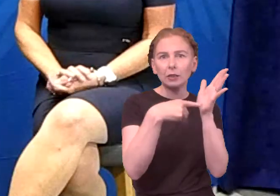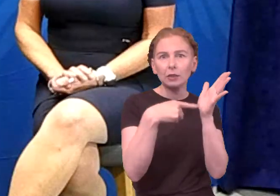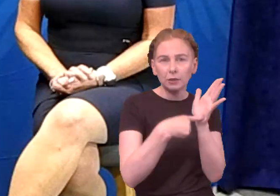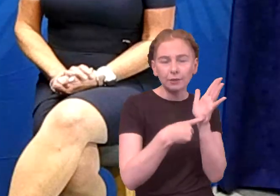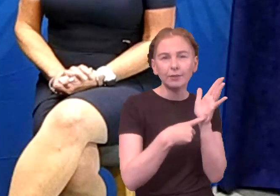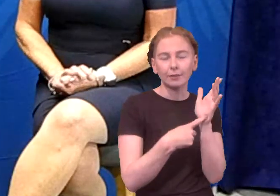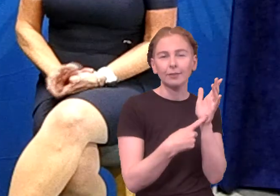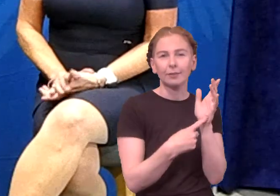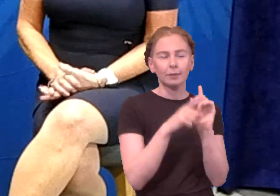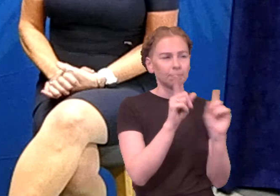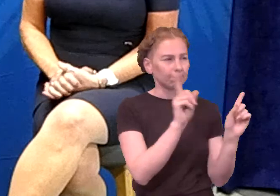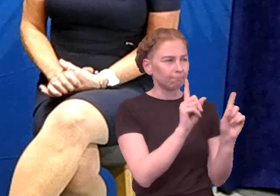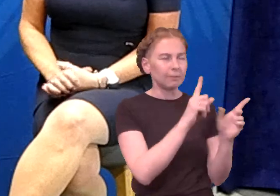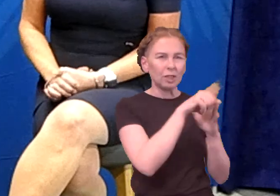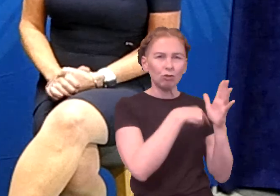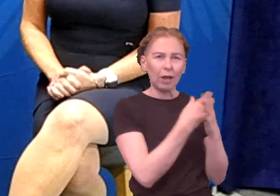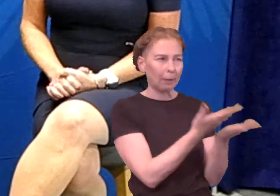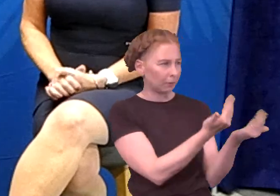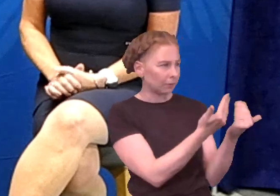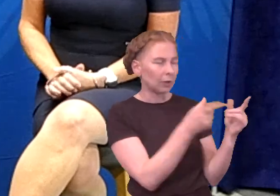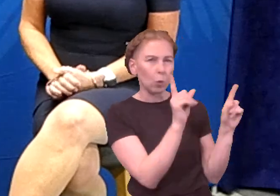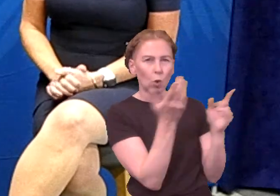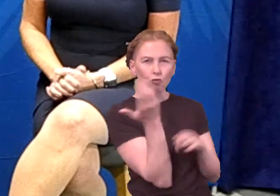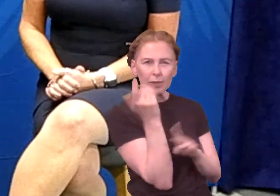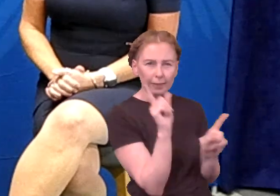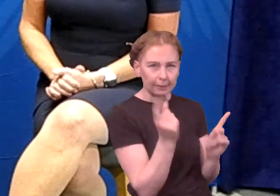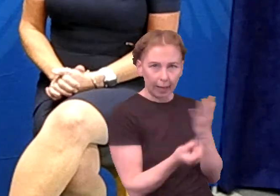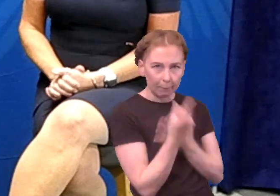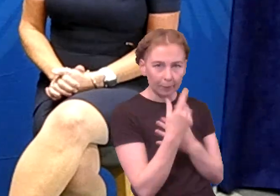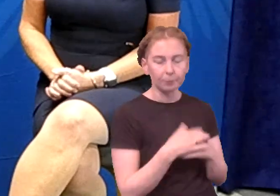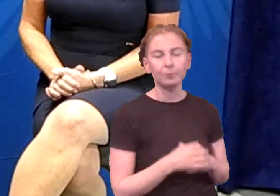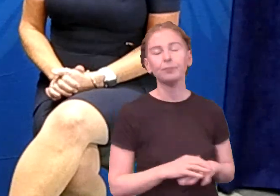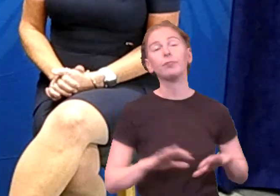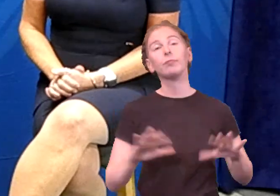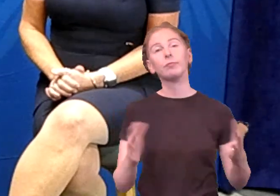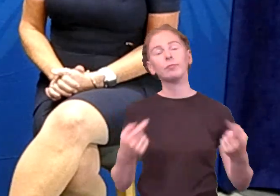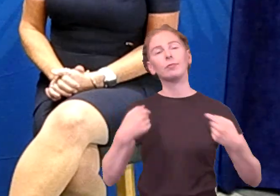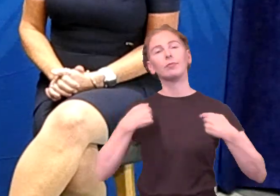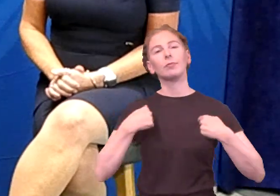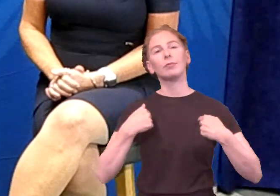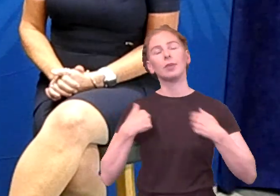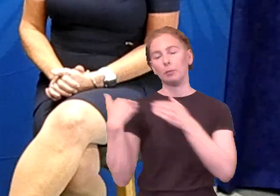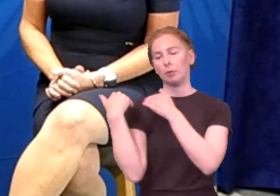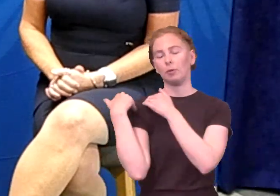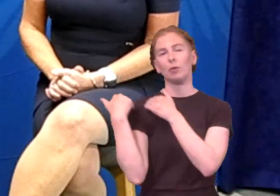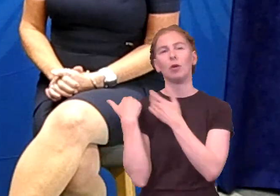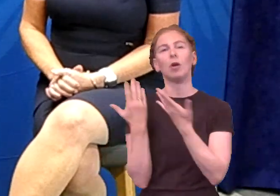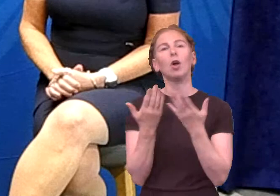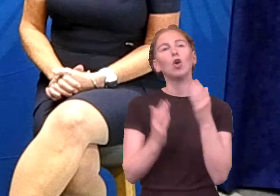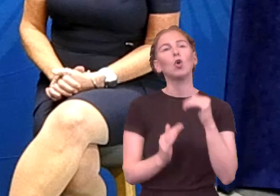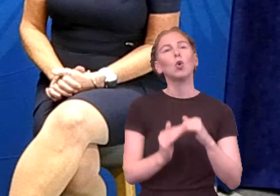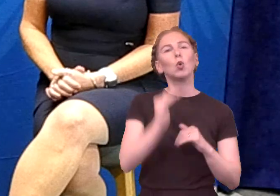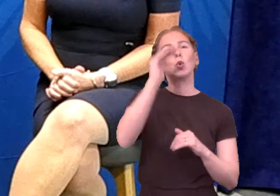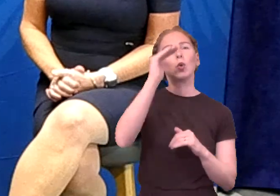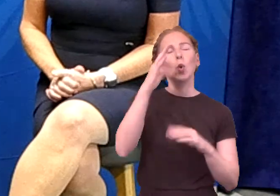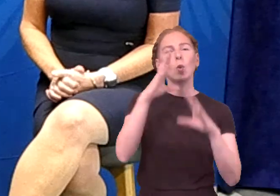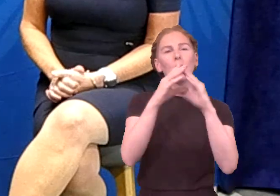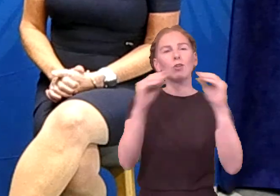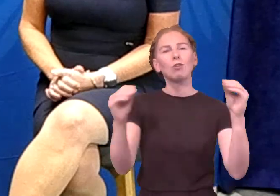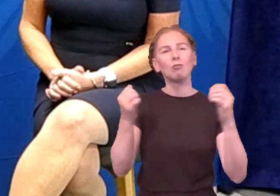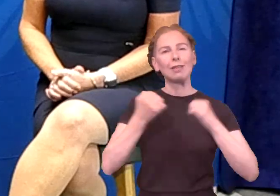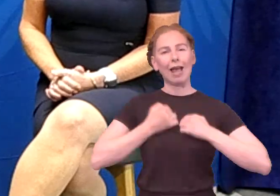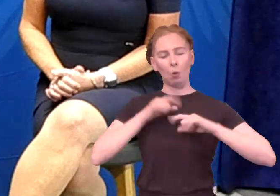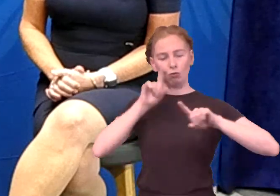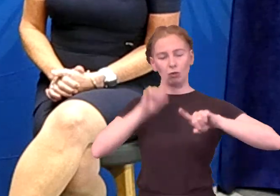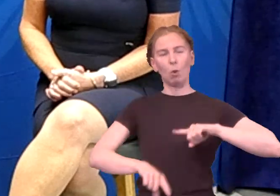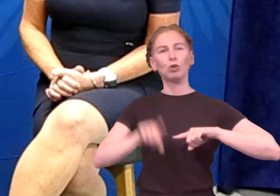about what you've done recently. Thank you very much. Yes, so I coordinate the North Surrey's response to Operation Aident, and it